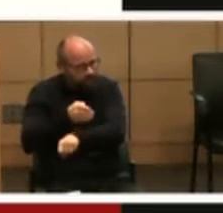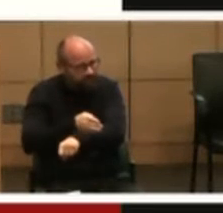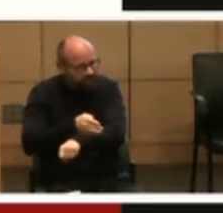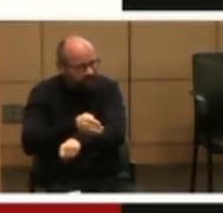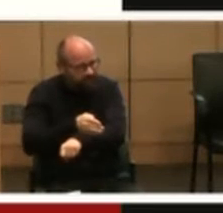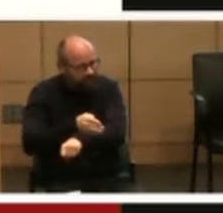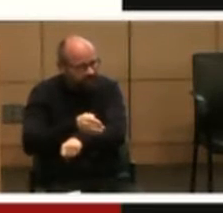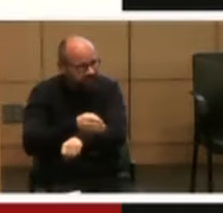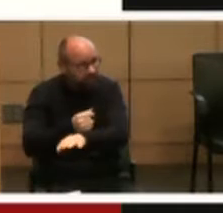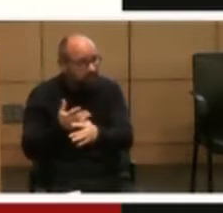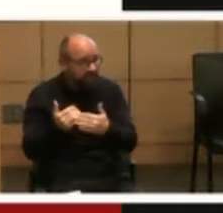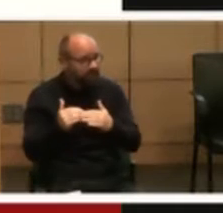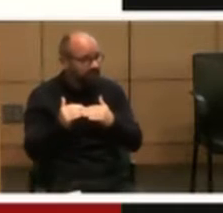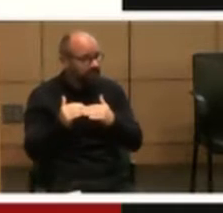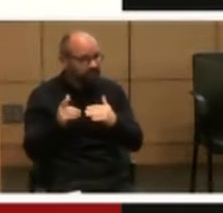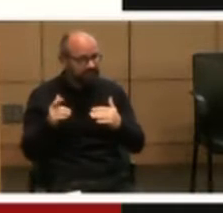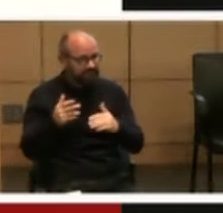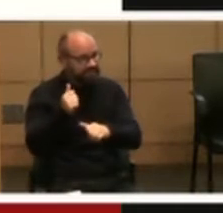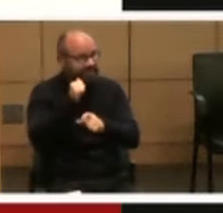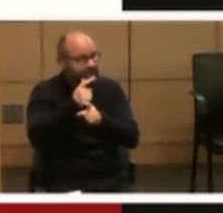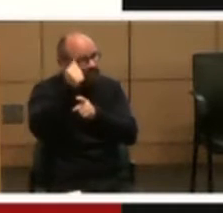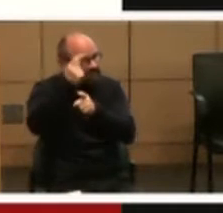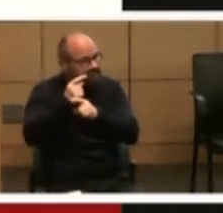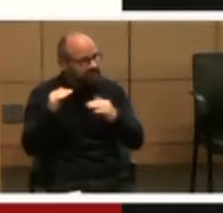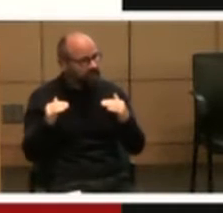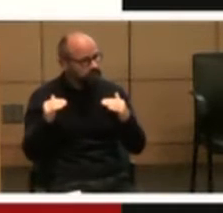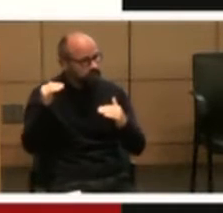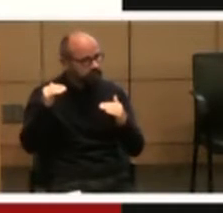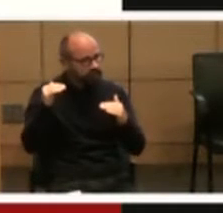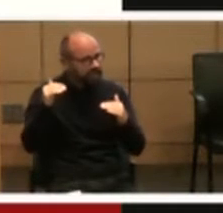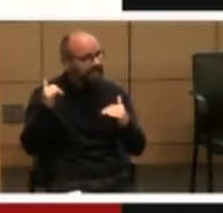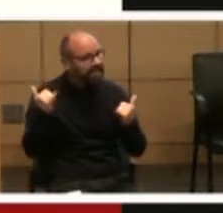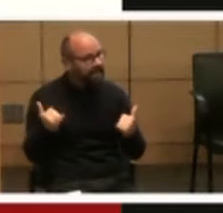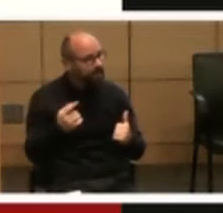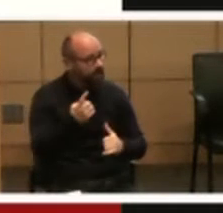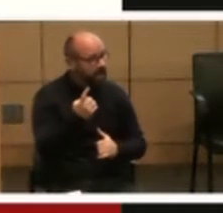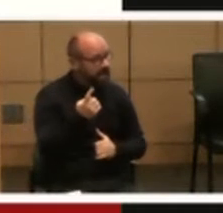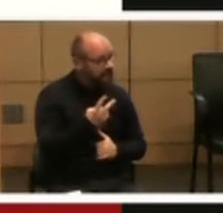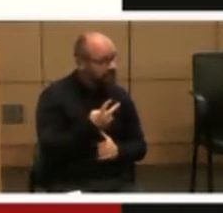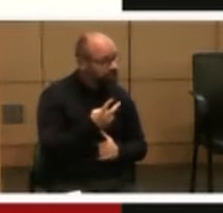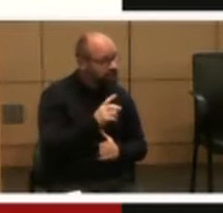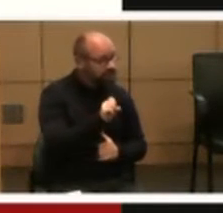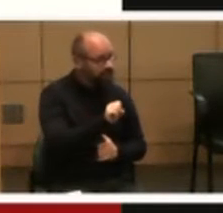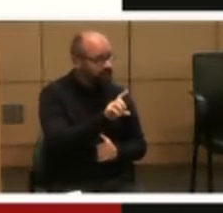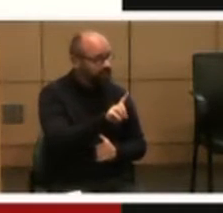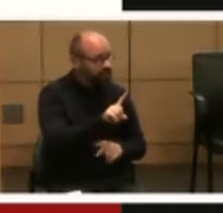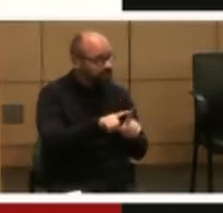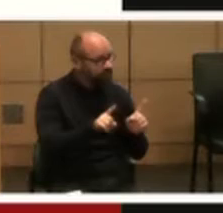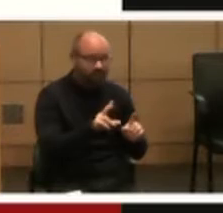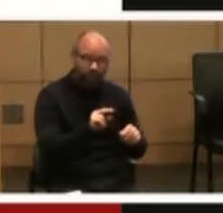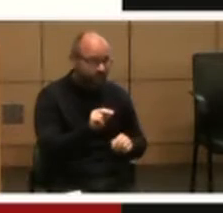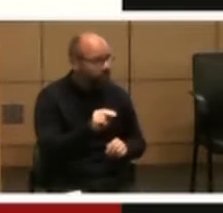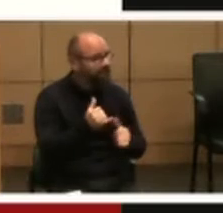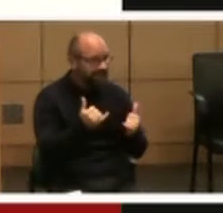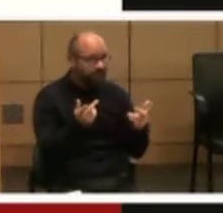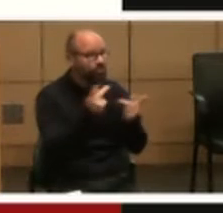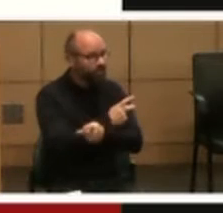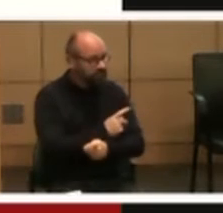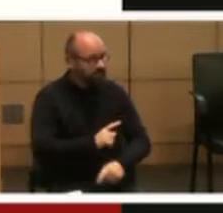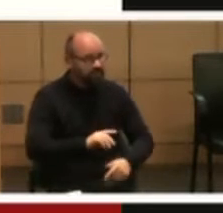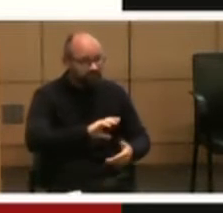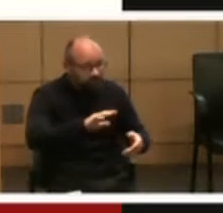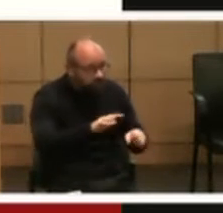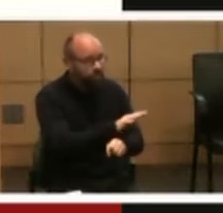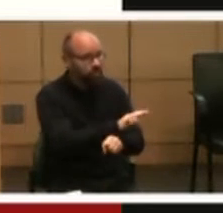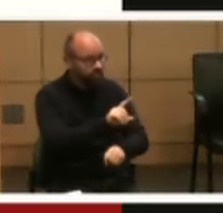them got bigger. So now we're not talking about a half a standard deviation difference. We're talking about a full standard deviation difference.